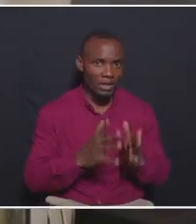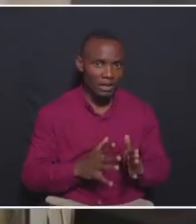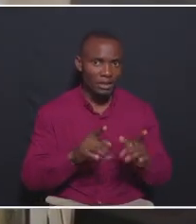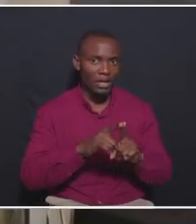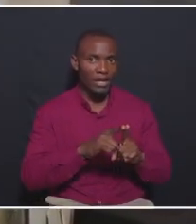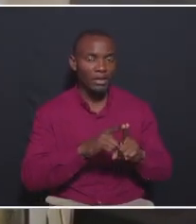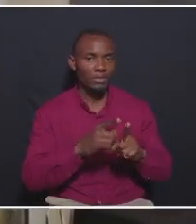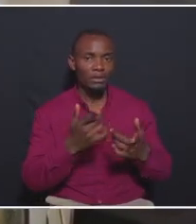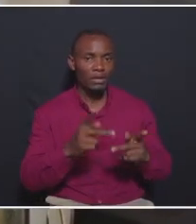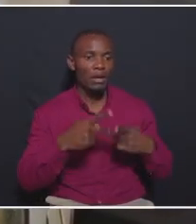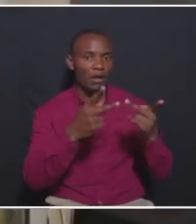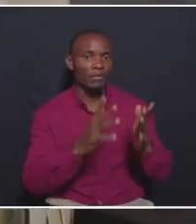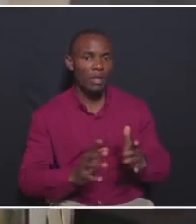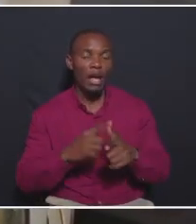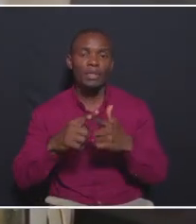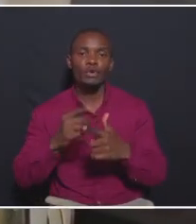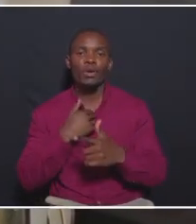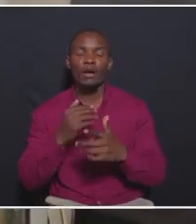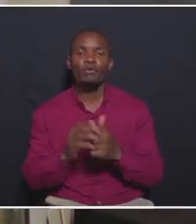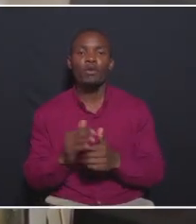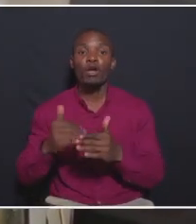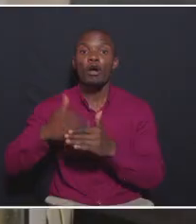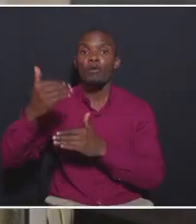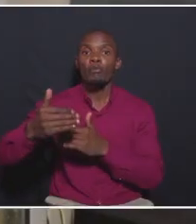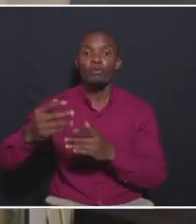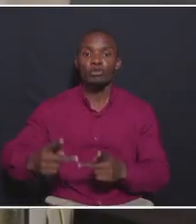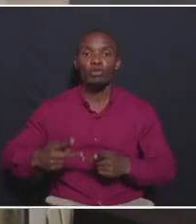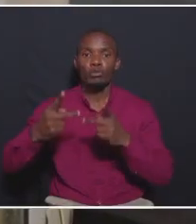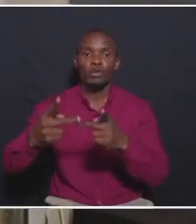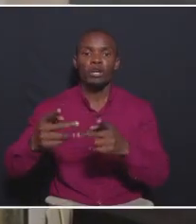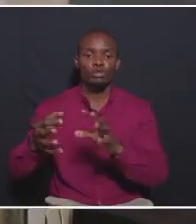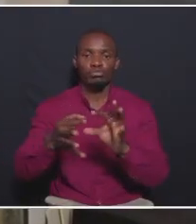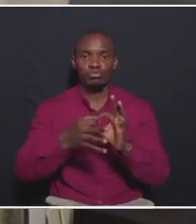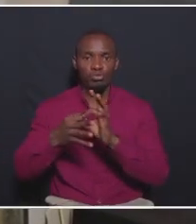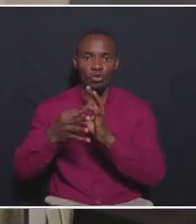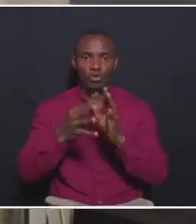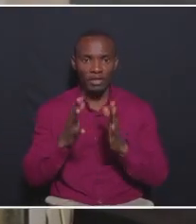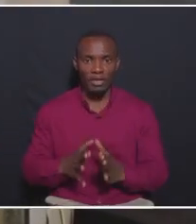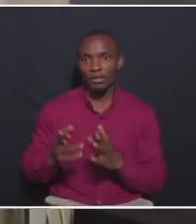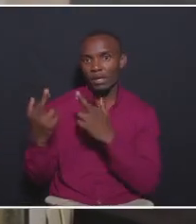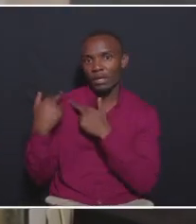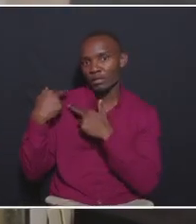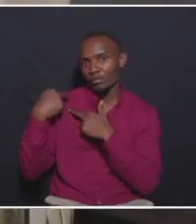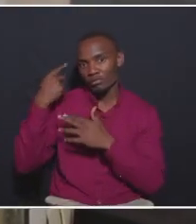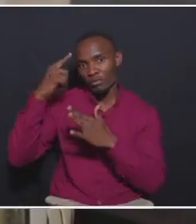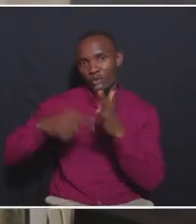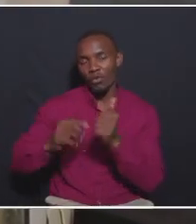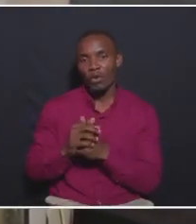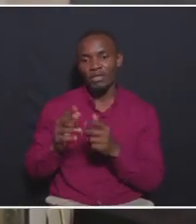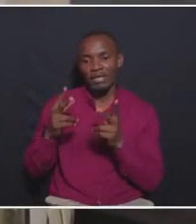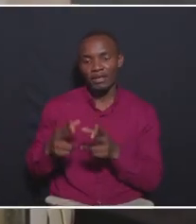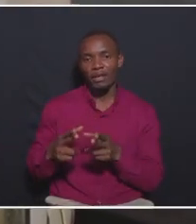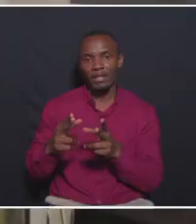there, then you have a post-production coordinator. So this is the person who is going to be in charge of the editing process, the